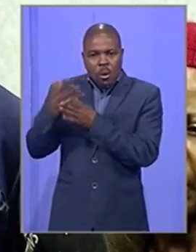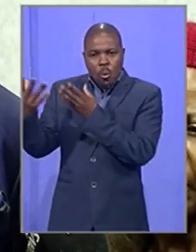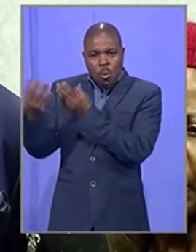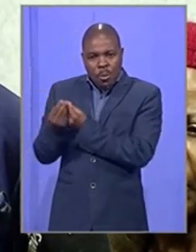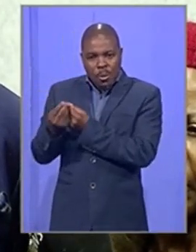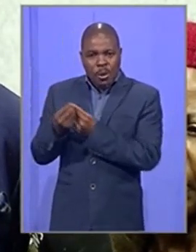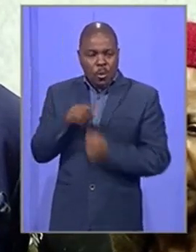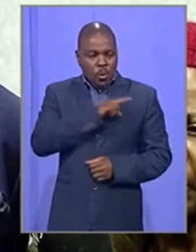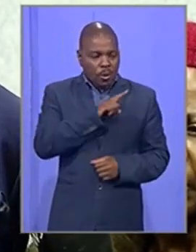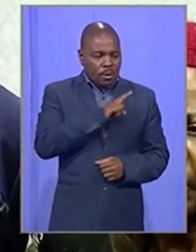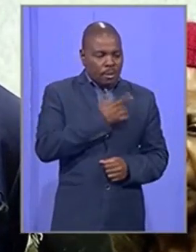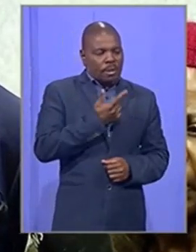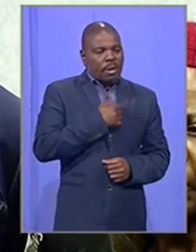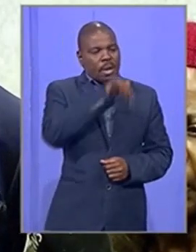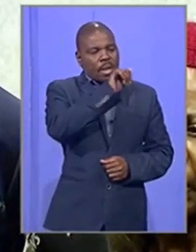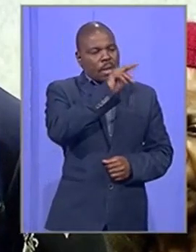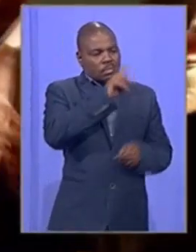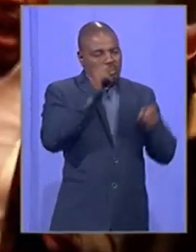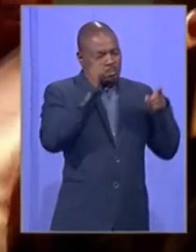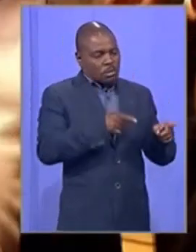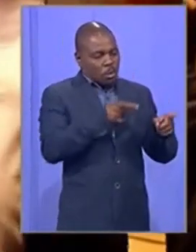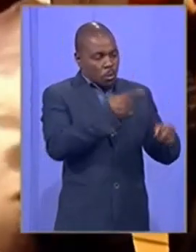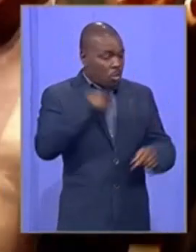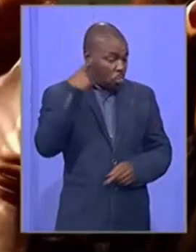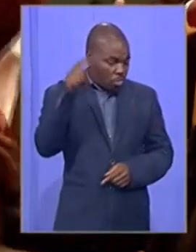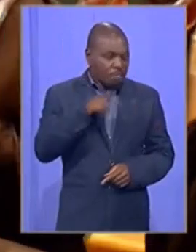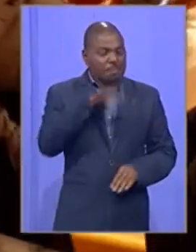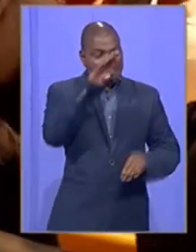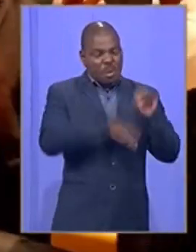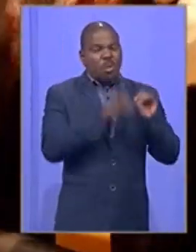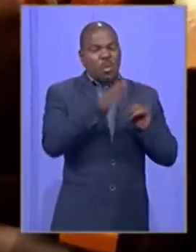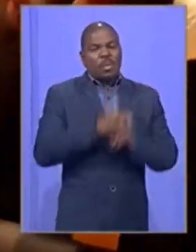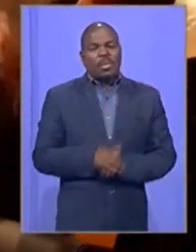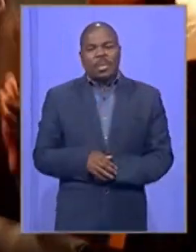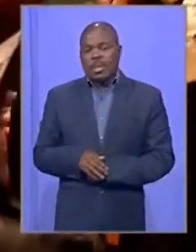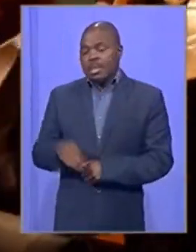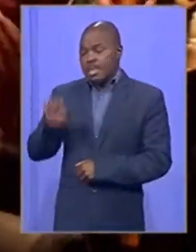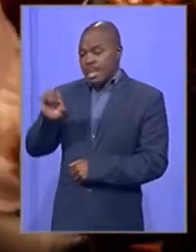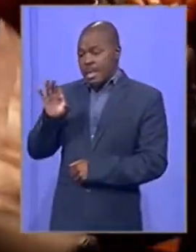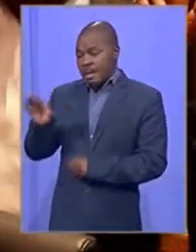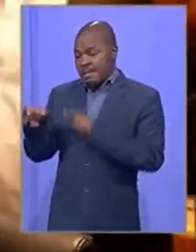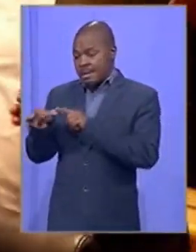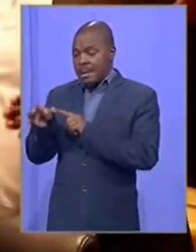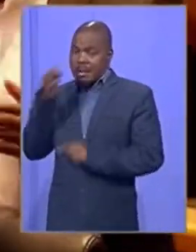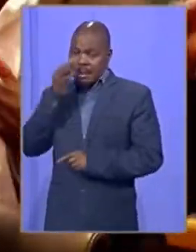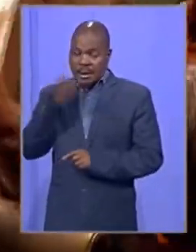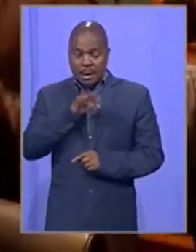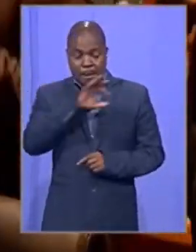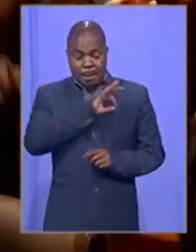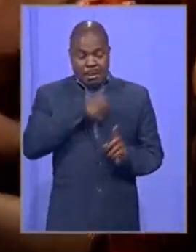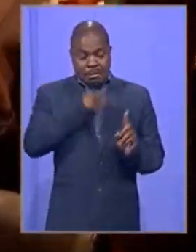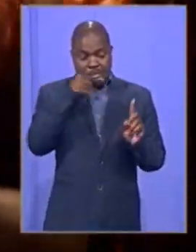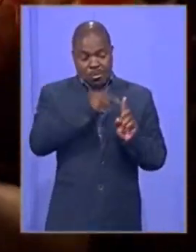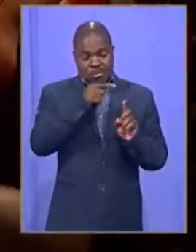the instructions and directives of the ANC. EFF ya re e tshepa fa ba tla tlosa mmatoropo mo